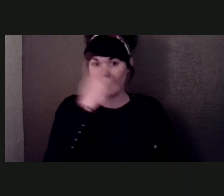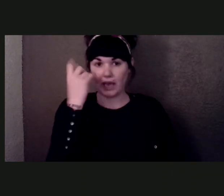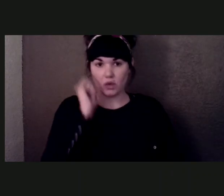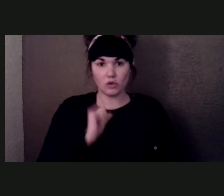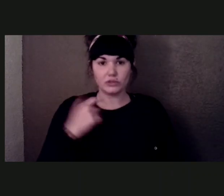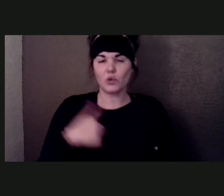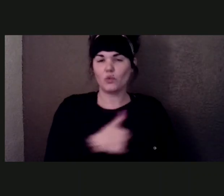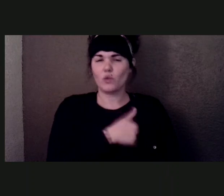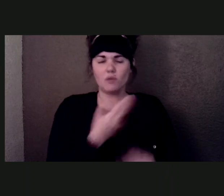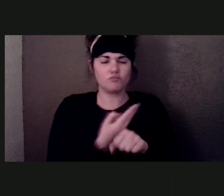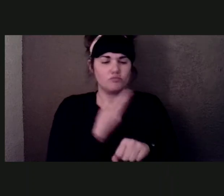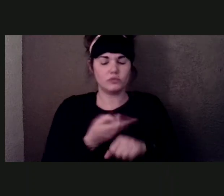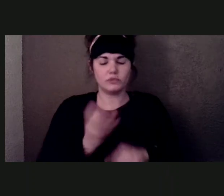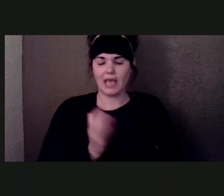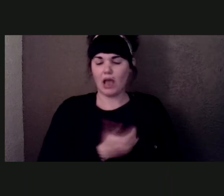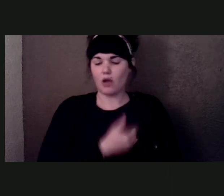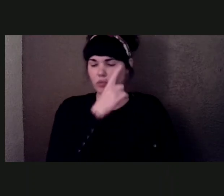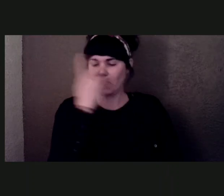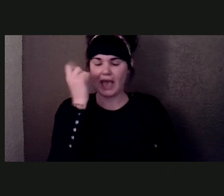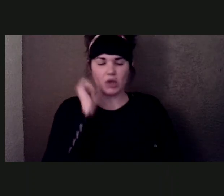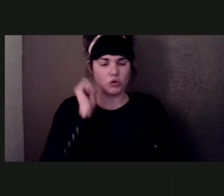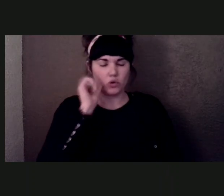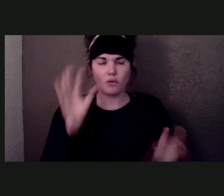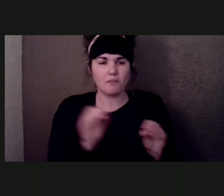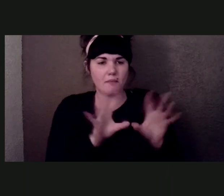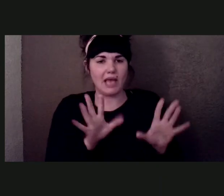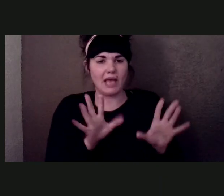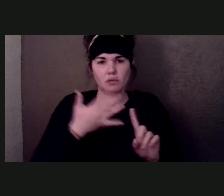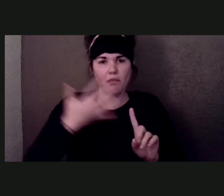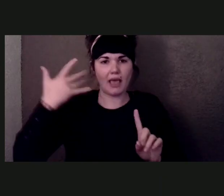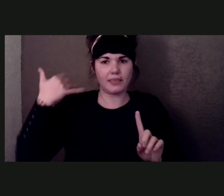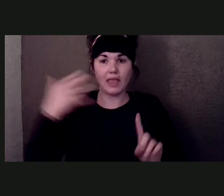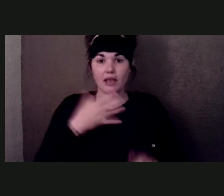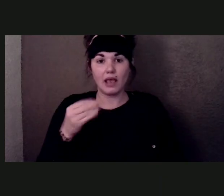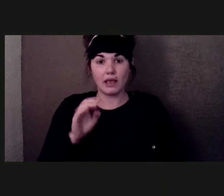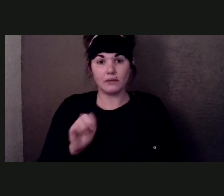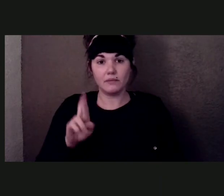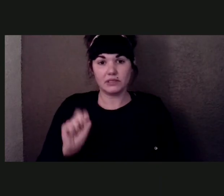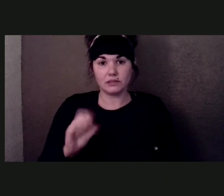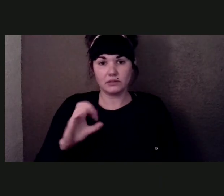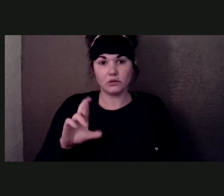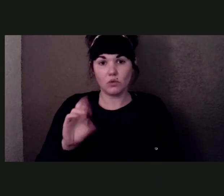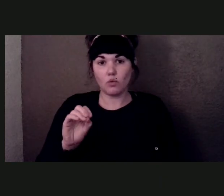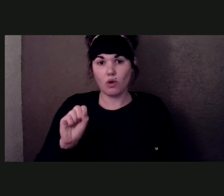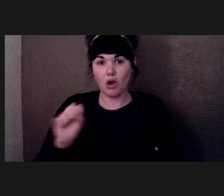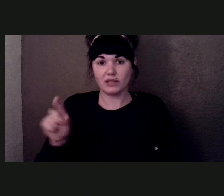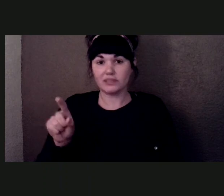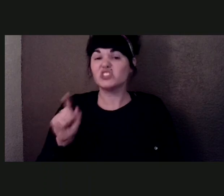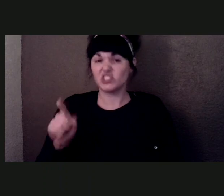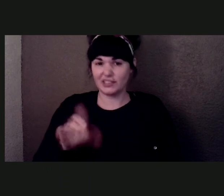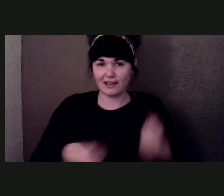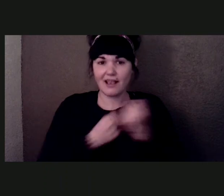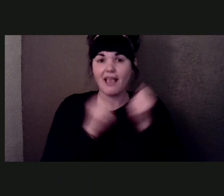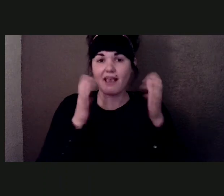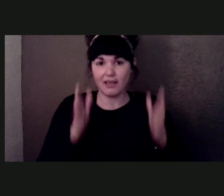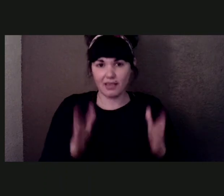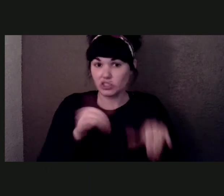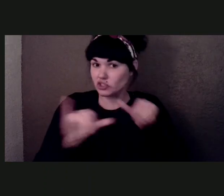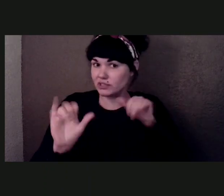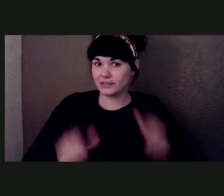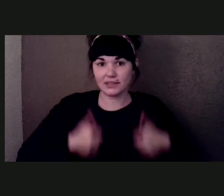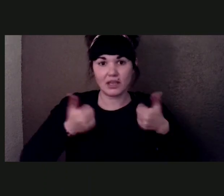then, and Mrs. Cross was an ally and helped to support that. And she is still here. So I want to lift up her